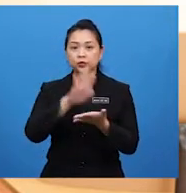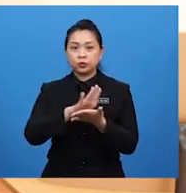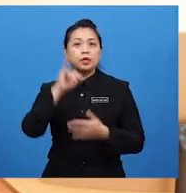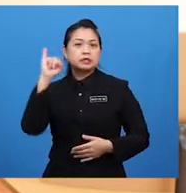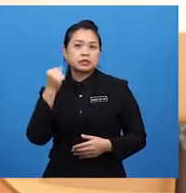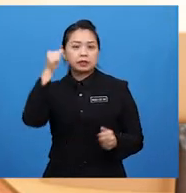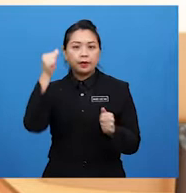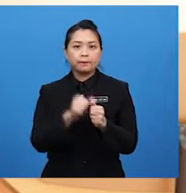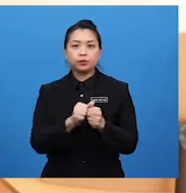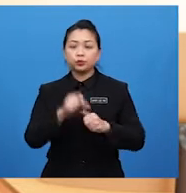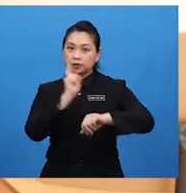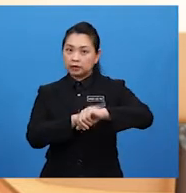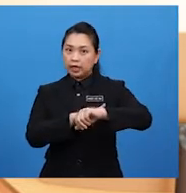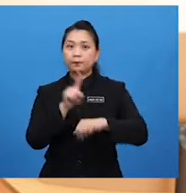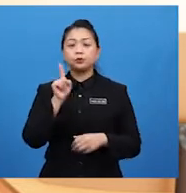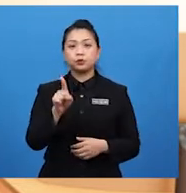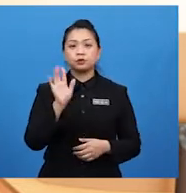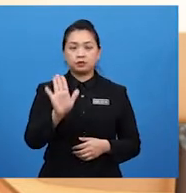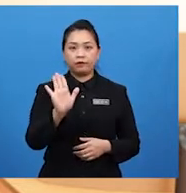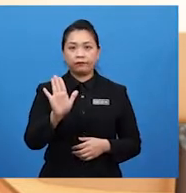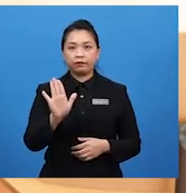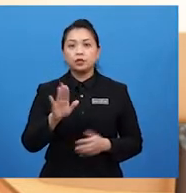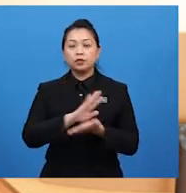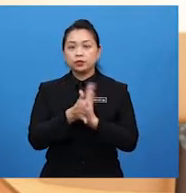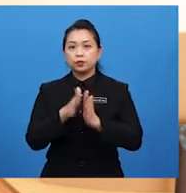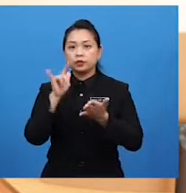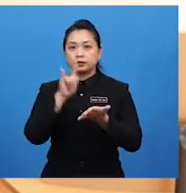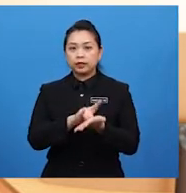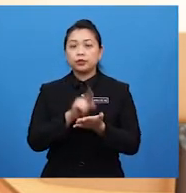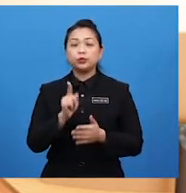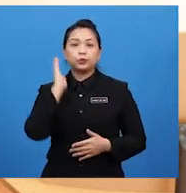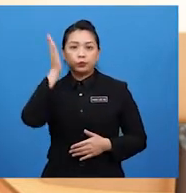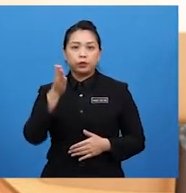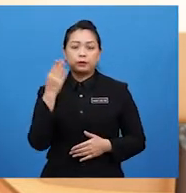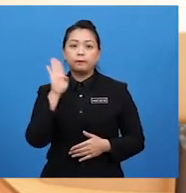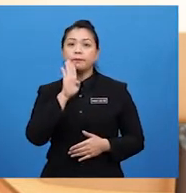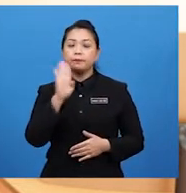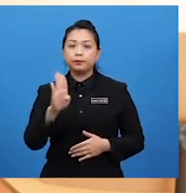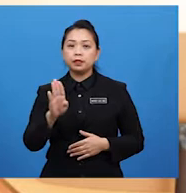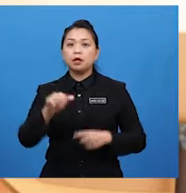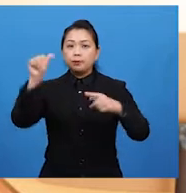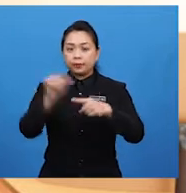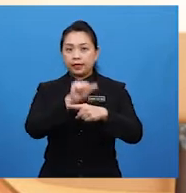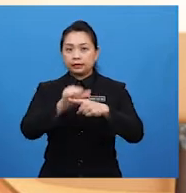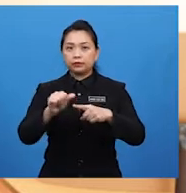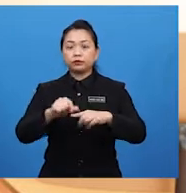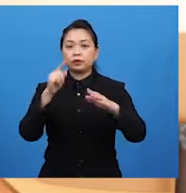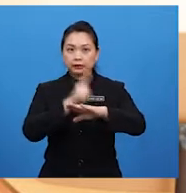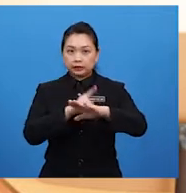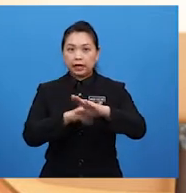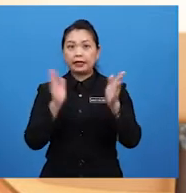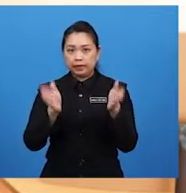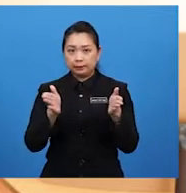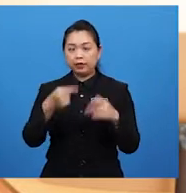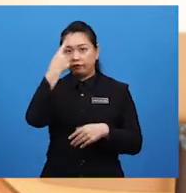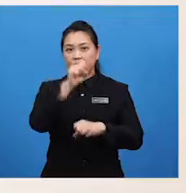Just remember to time yourselves so that you will be accustomed to the time limit for task